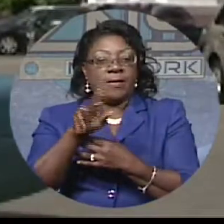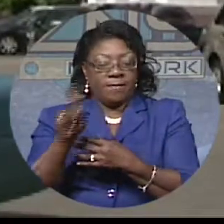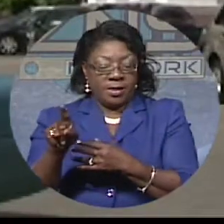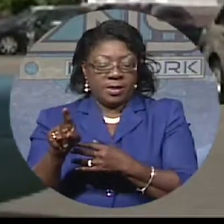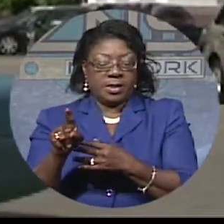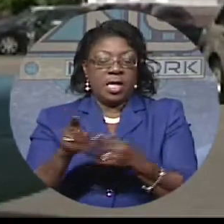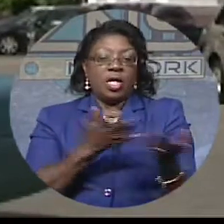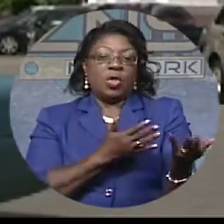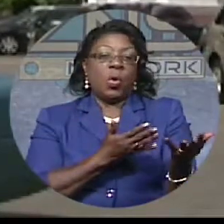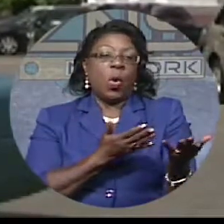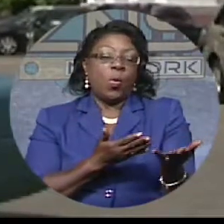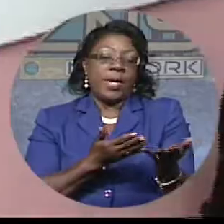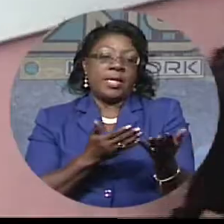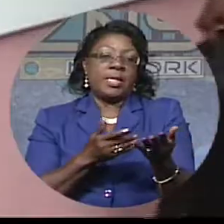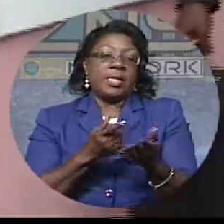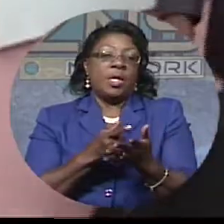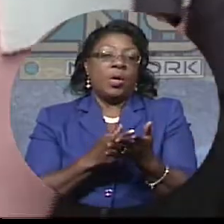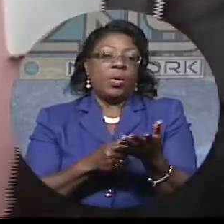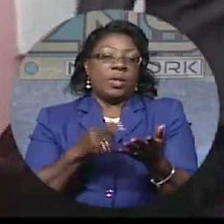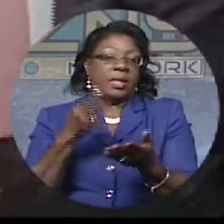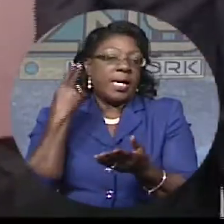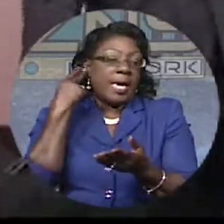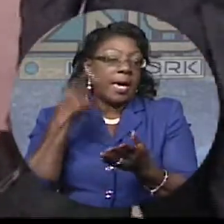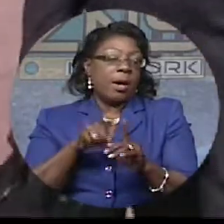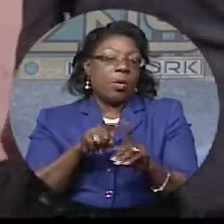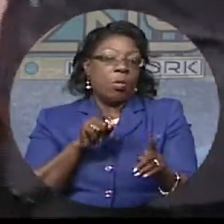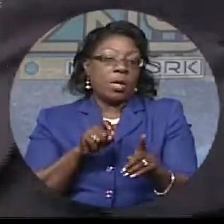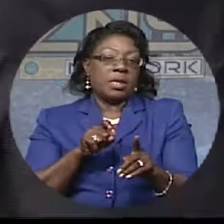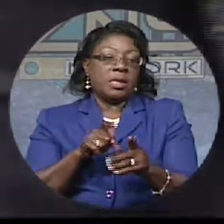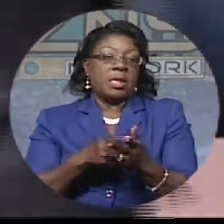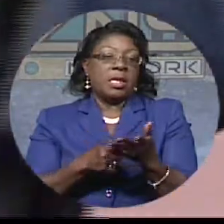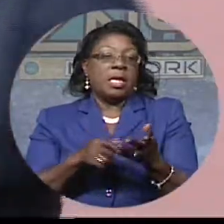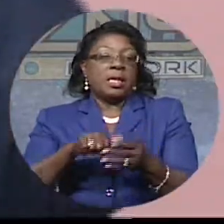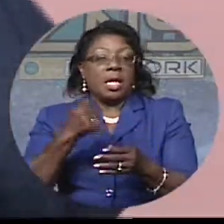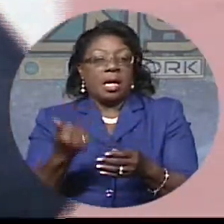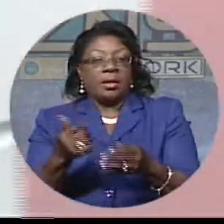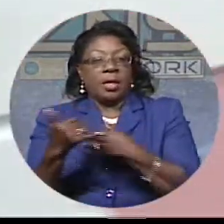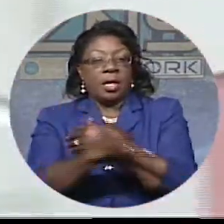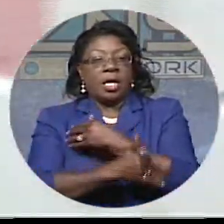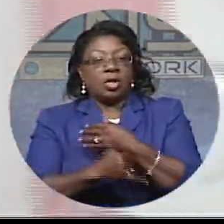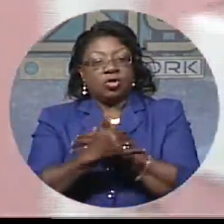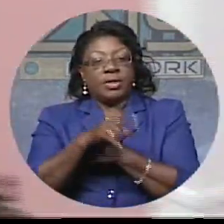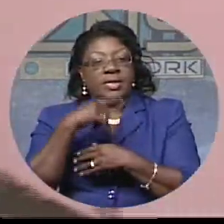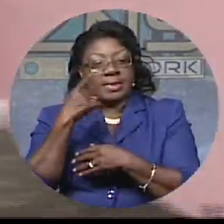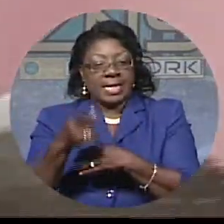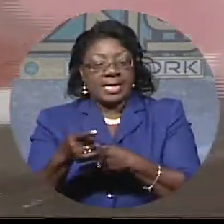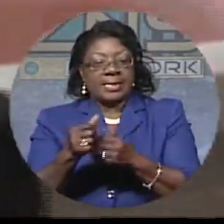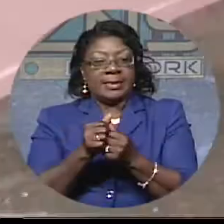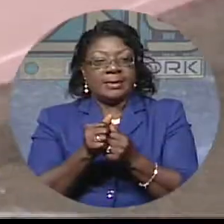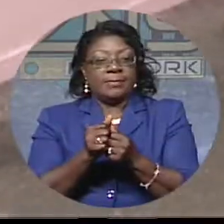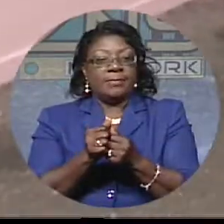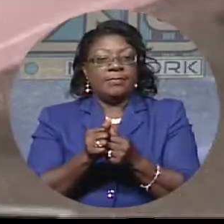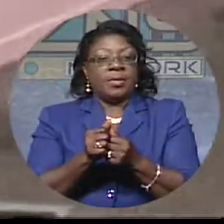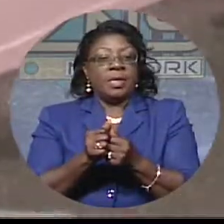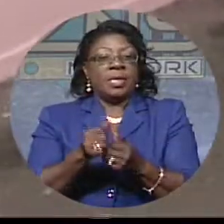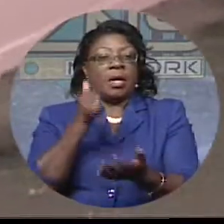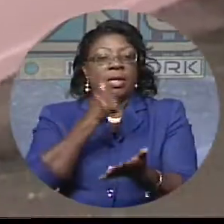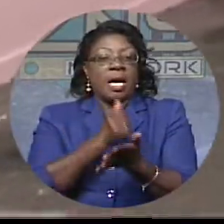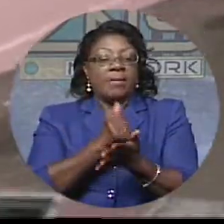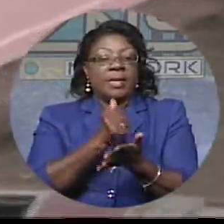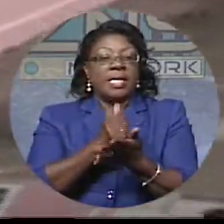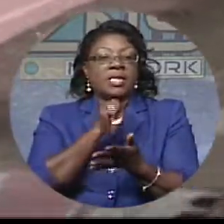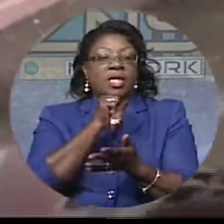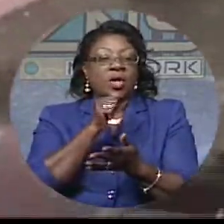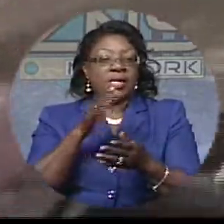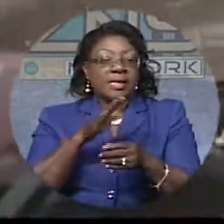That interview is to determine whether or not a third country was found to relocate the men. However, Parado, who was detained at the detention center,